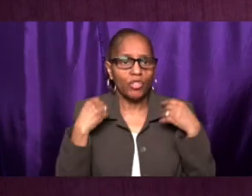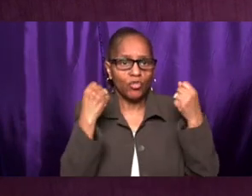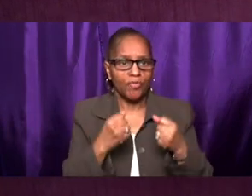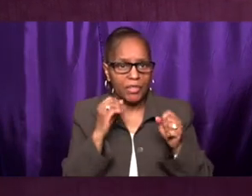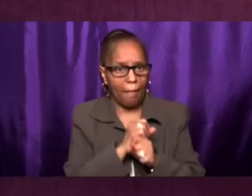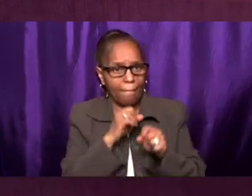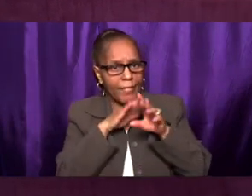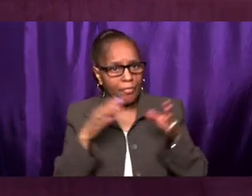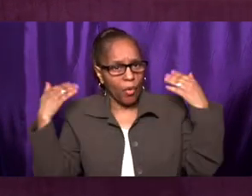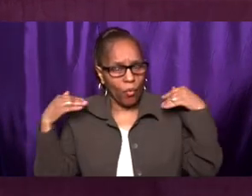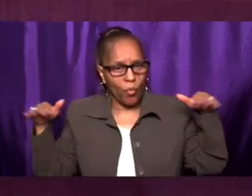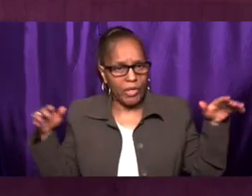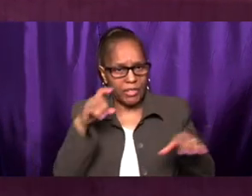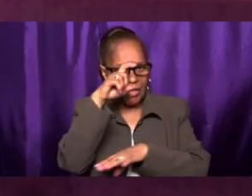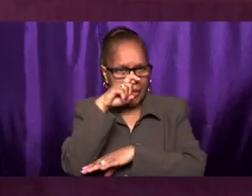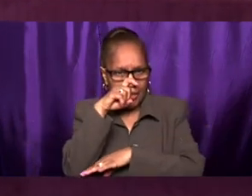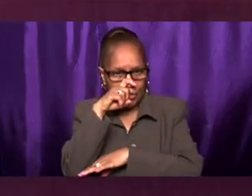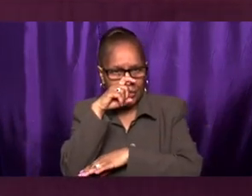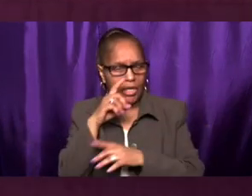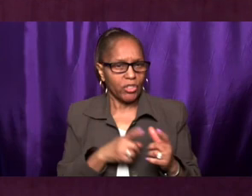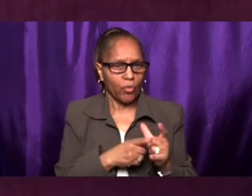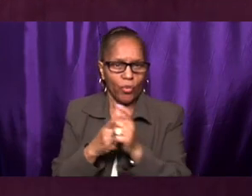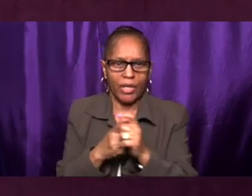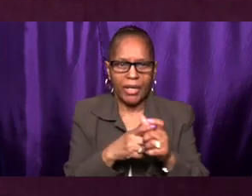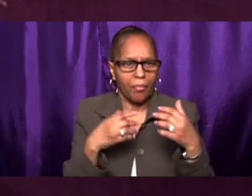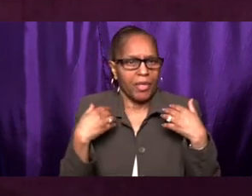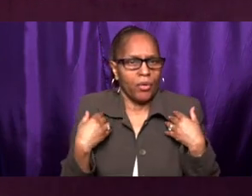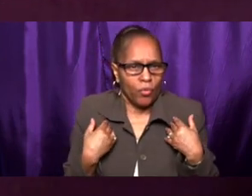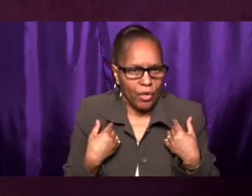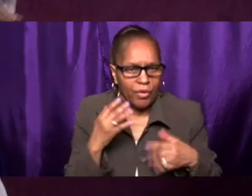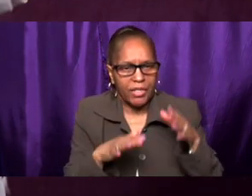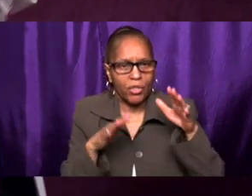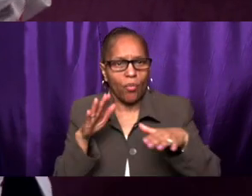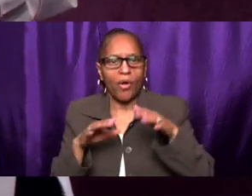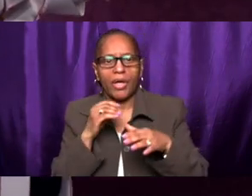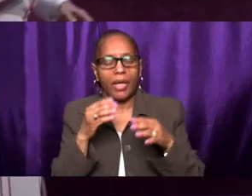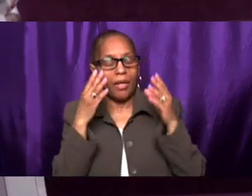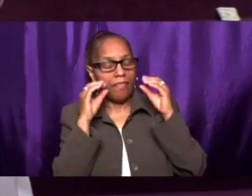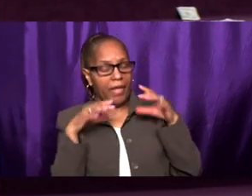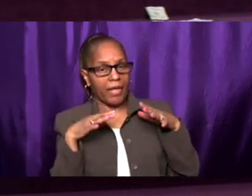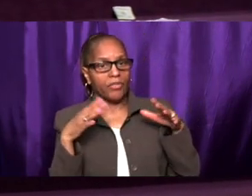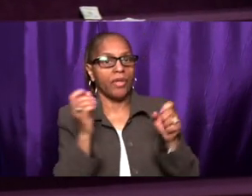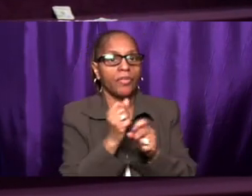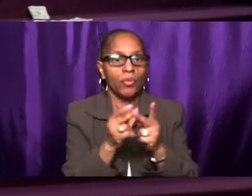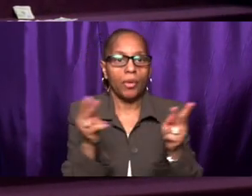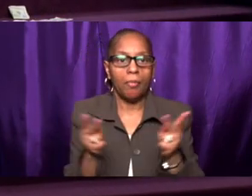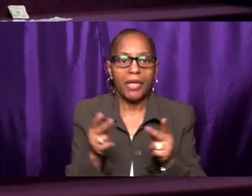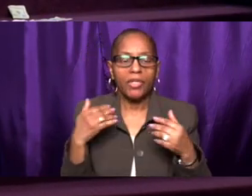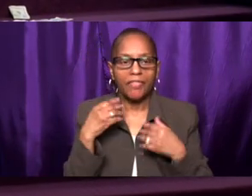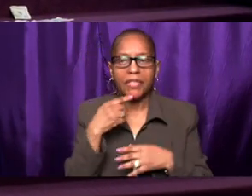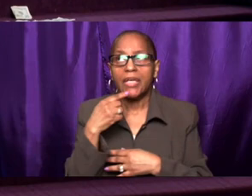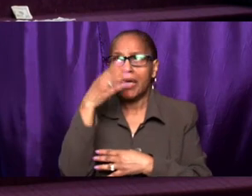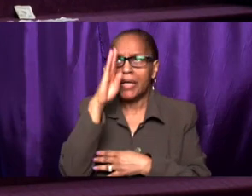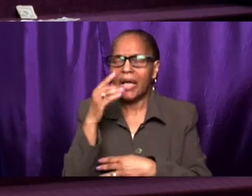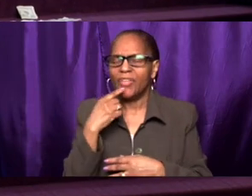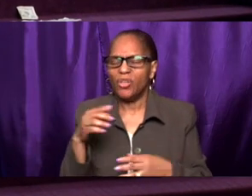shall mount up with wings as eagles. They shall run and not be weary. They shall walk and not faint. You got to get to a place that you say to God,